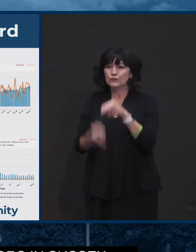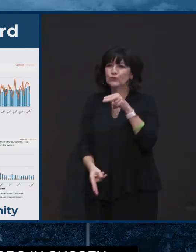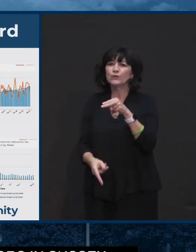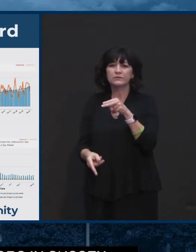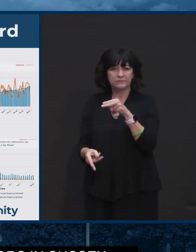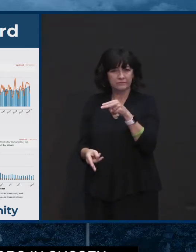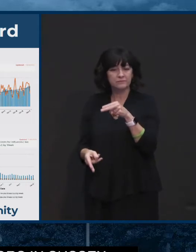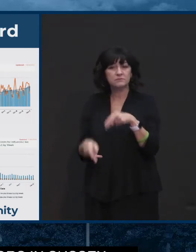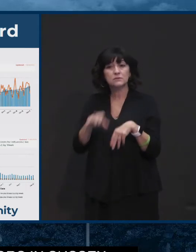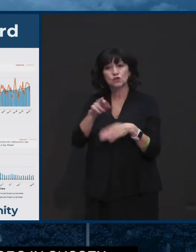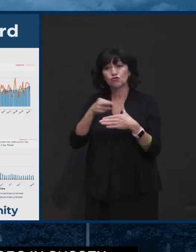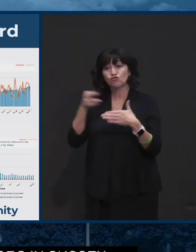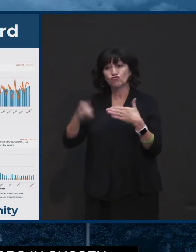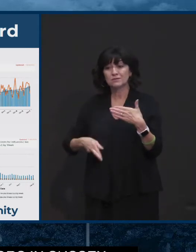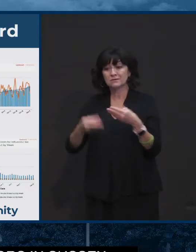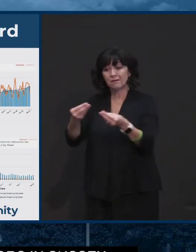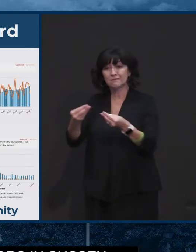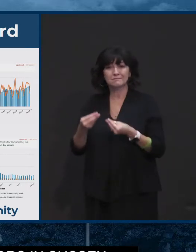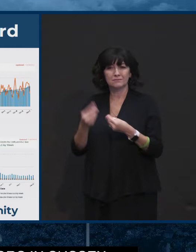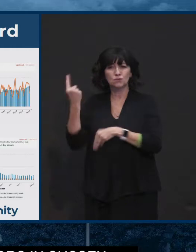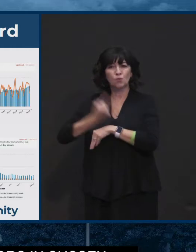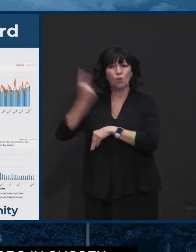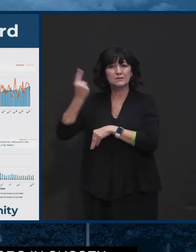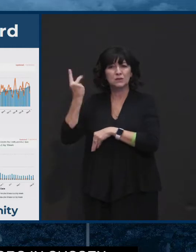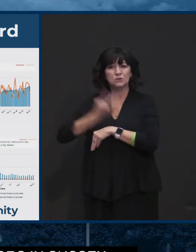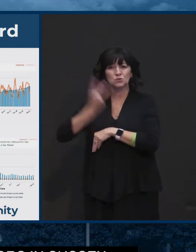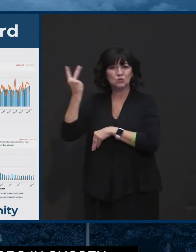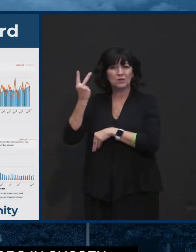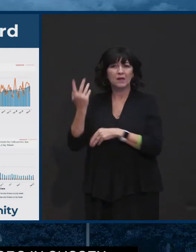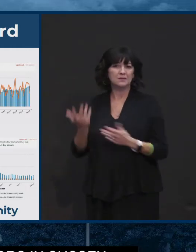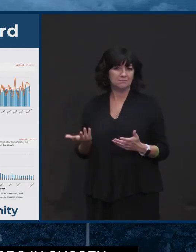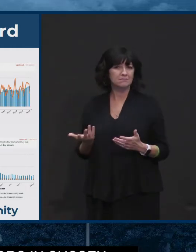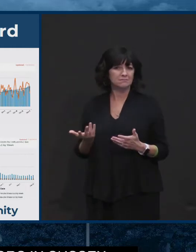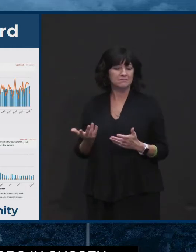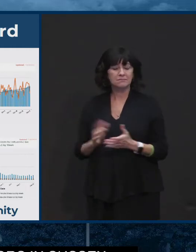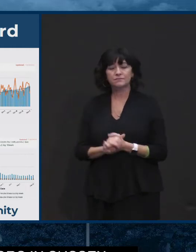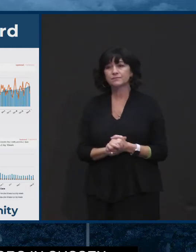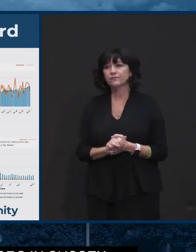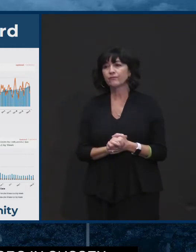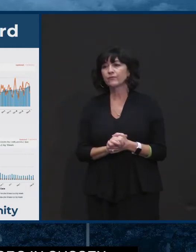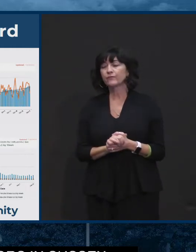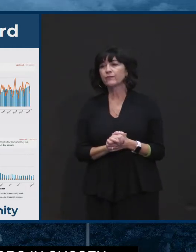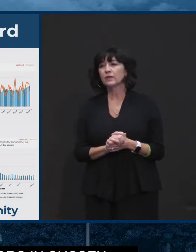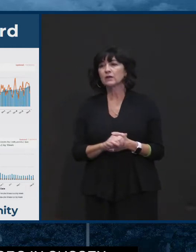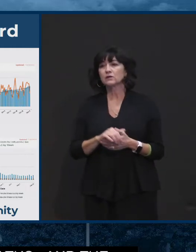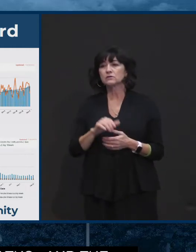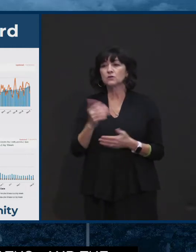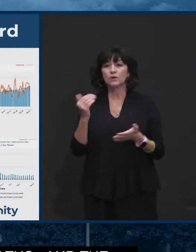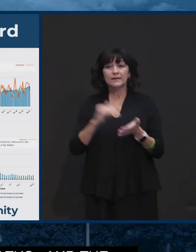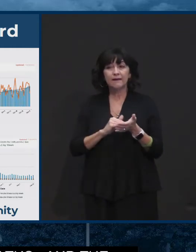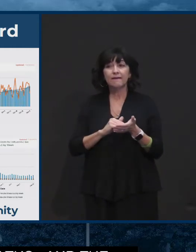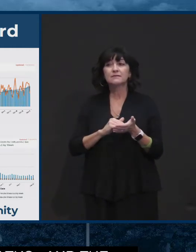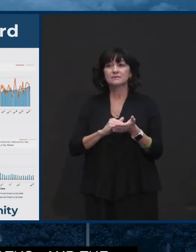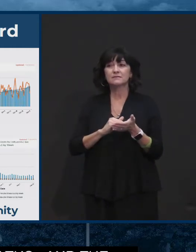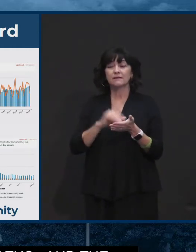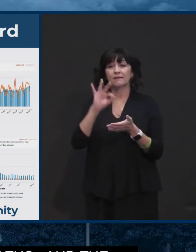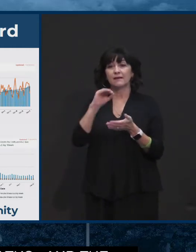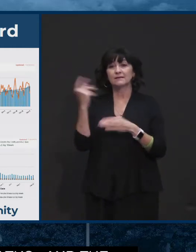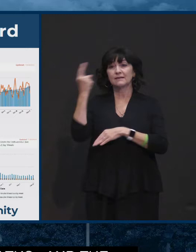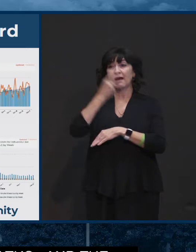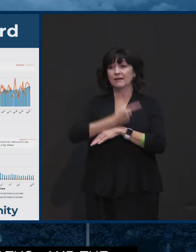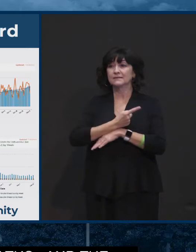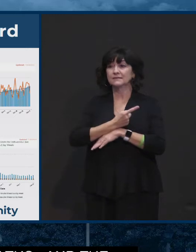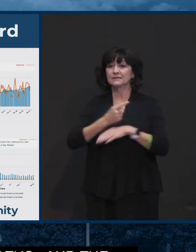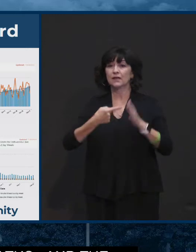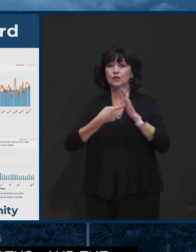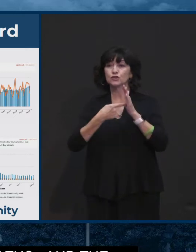results back in a day or two. Again, the bottom 90-day view, the percent positive of persons on the far